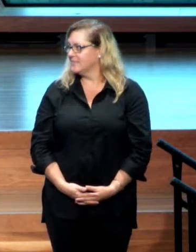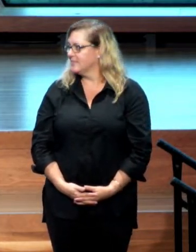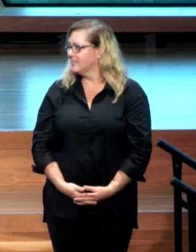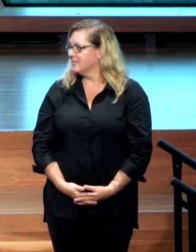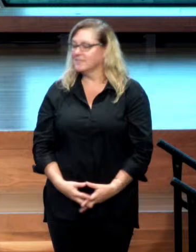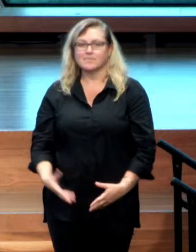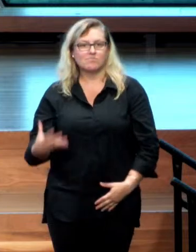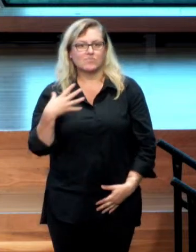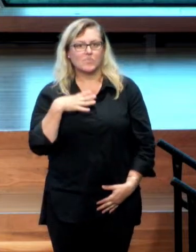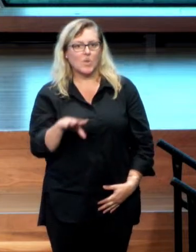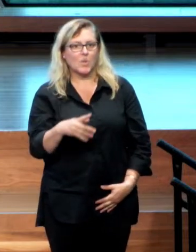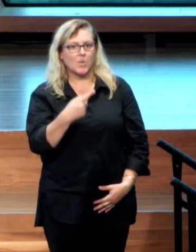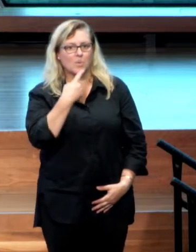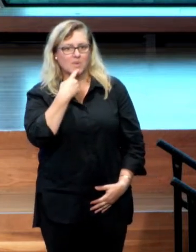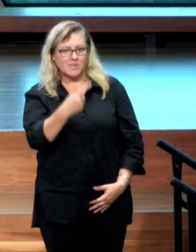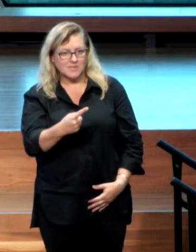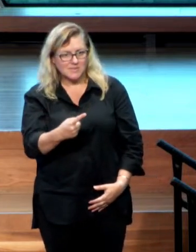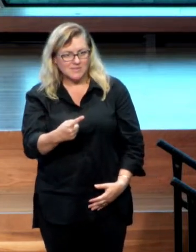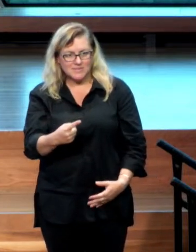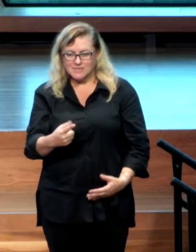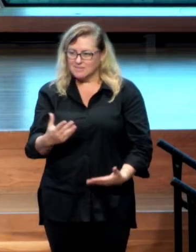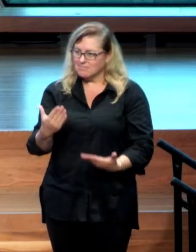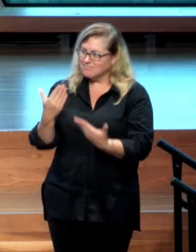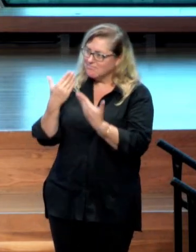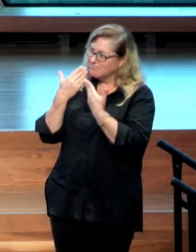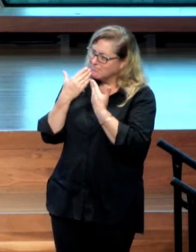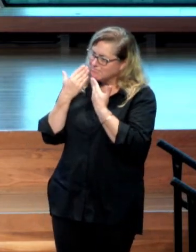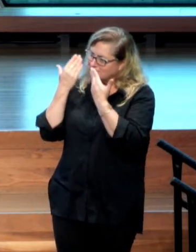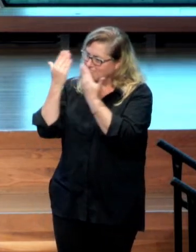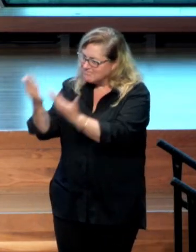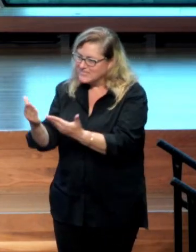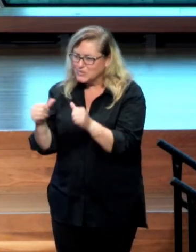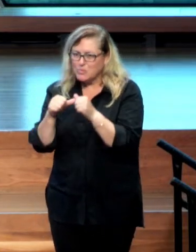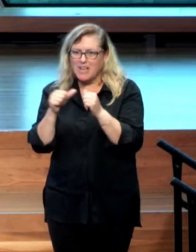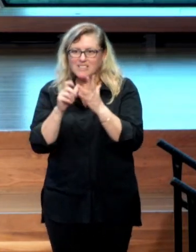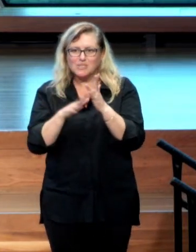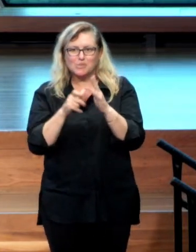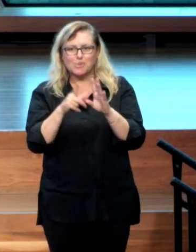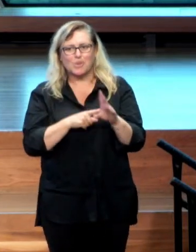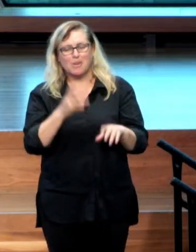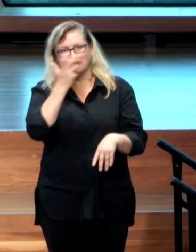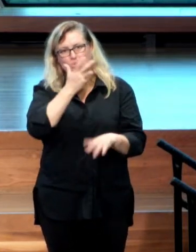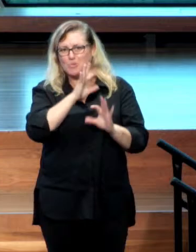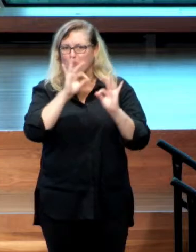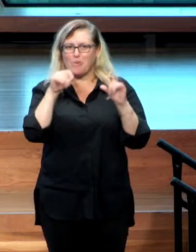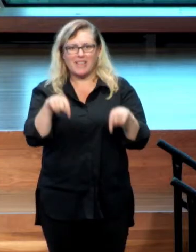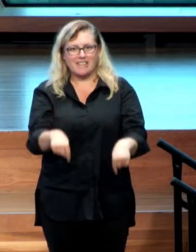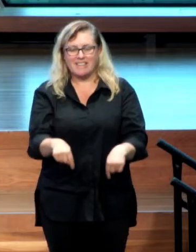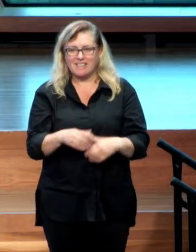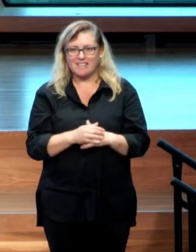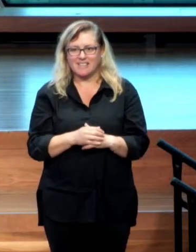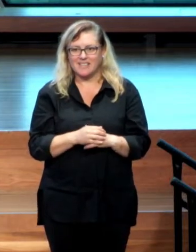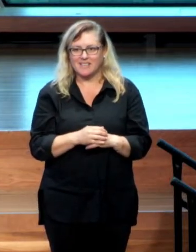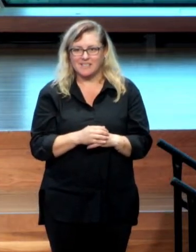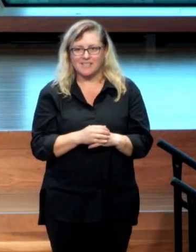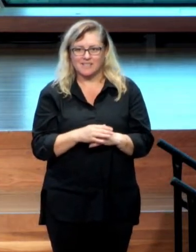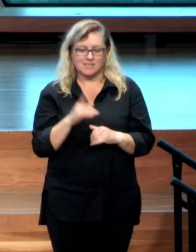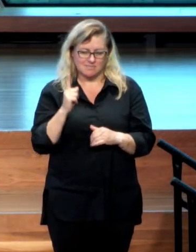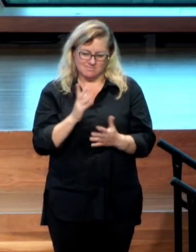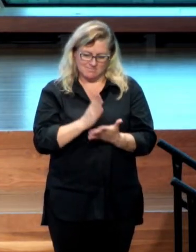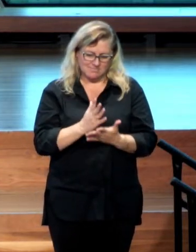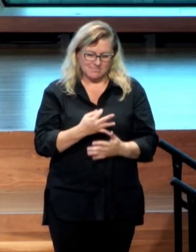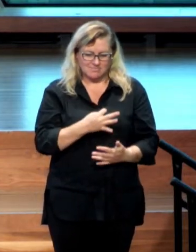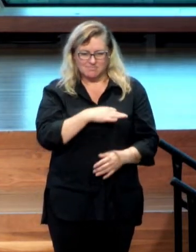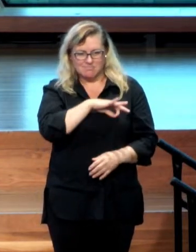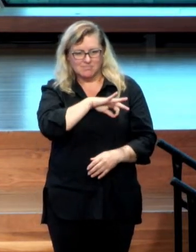I wanted to say essay to Annie Joy for her welcome to country, and I'm sorry that she's not here, but it's a privilege